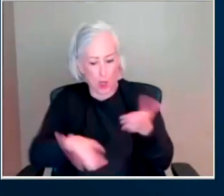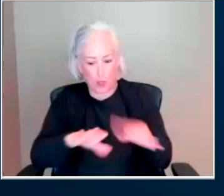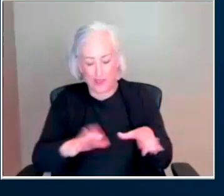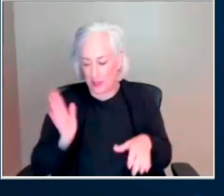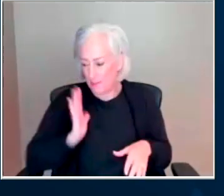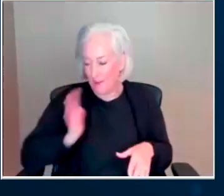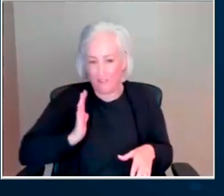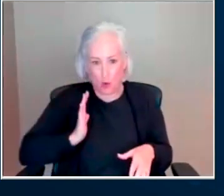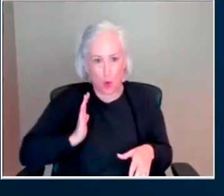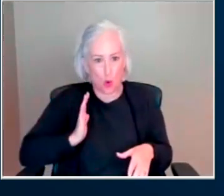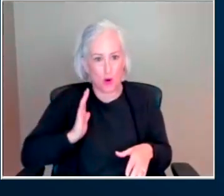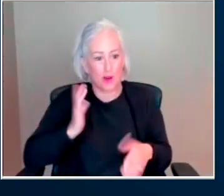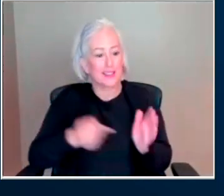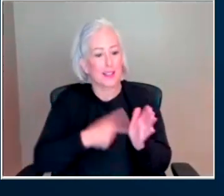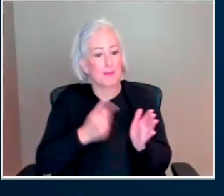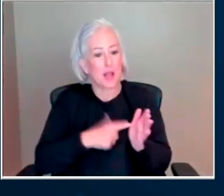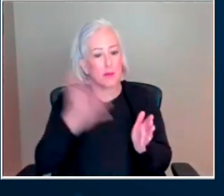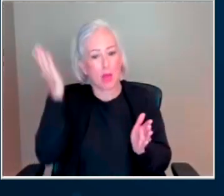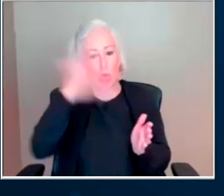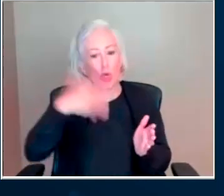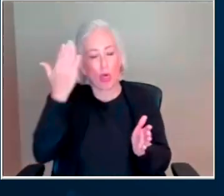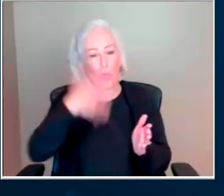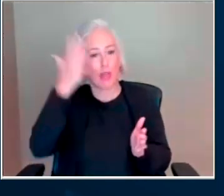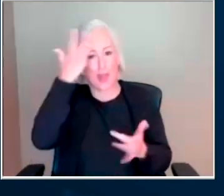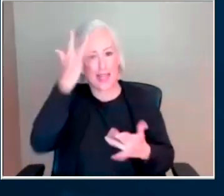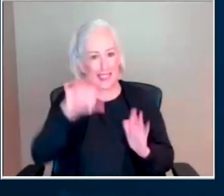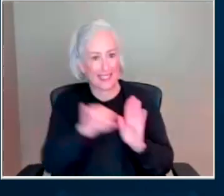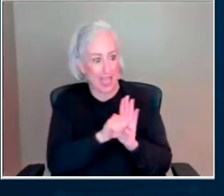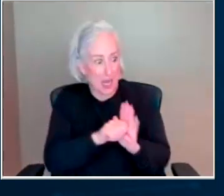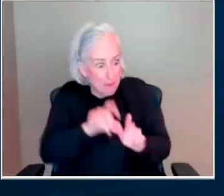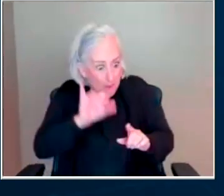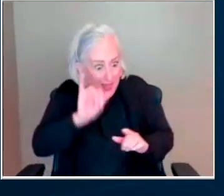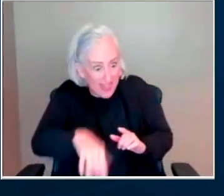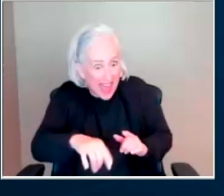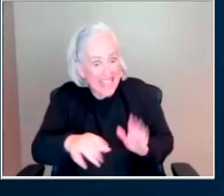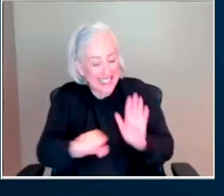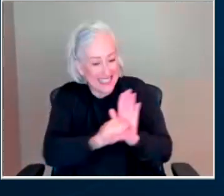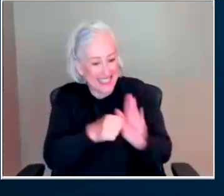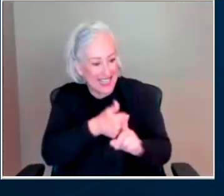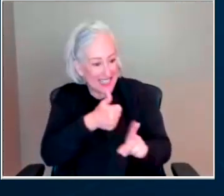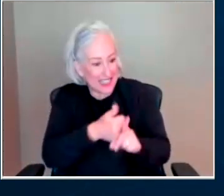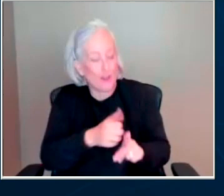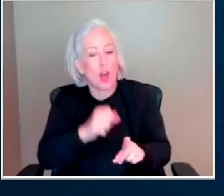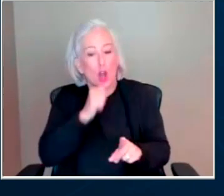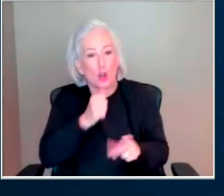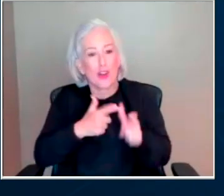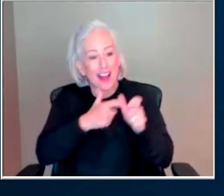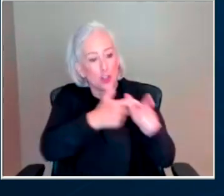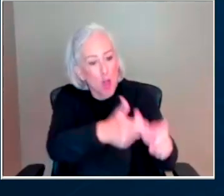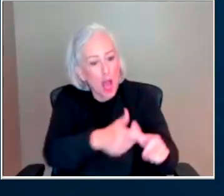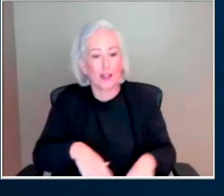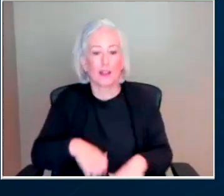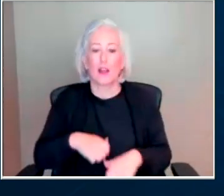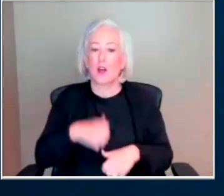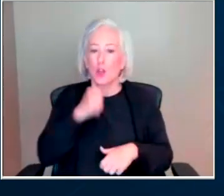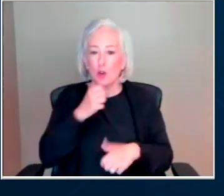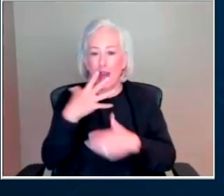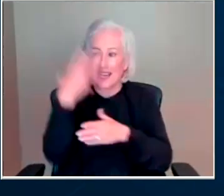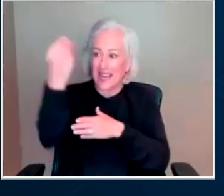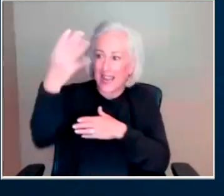the signs, but those in themselves can be the signs that you're not jogging anymore, you're not getting out anymore to avoid the heavy breathing.